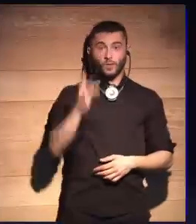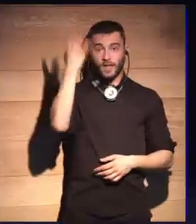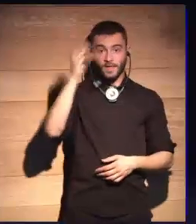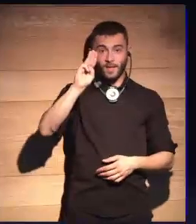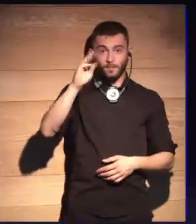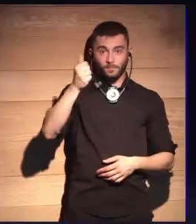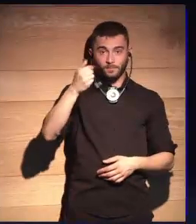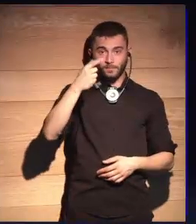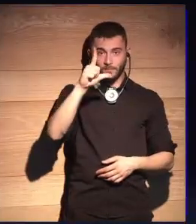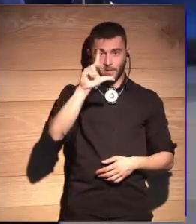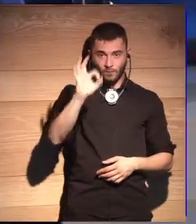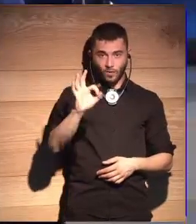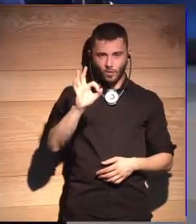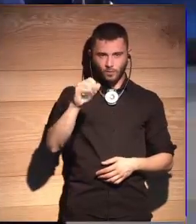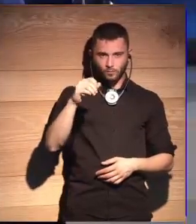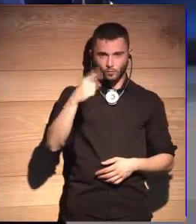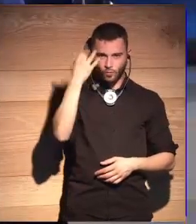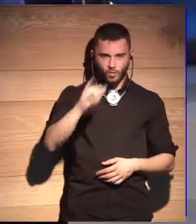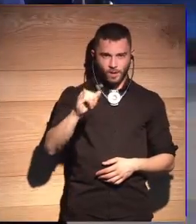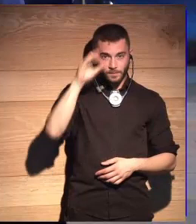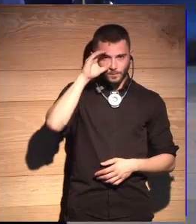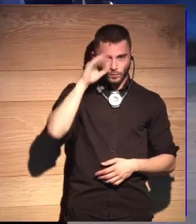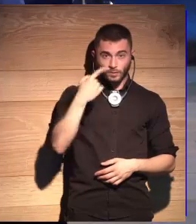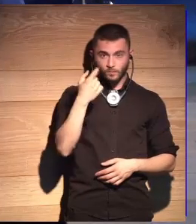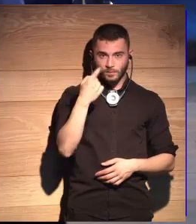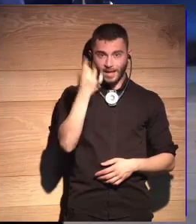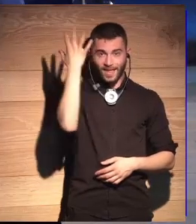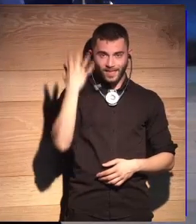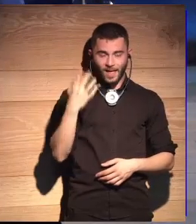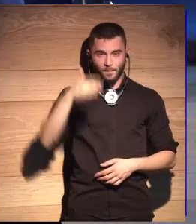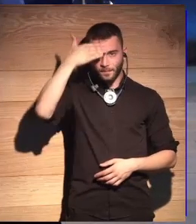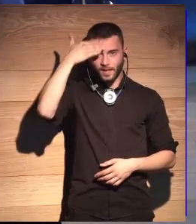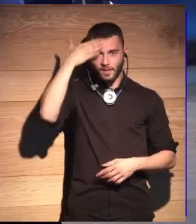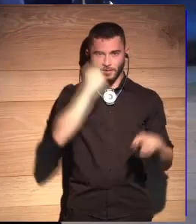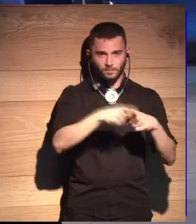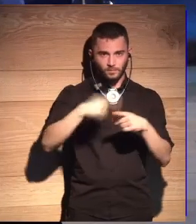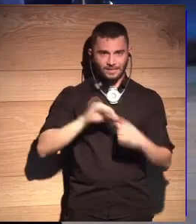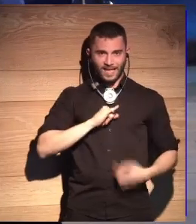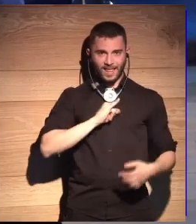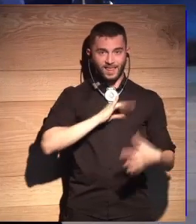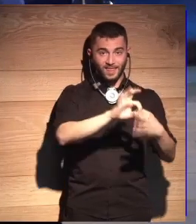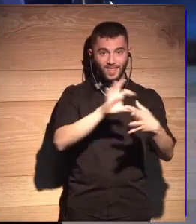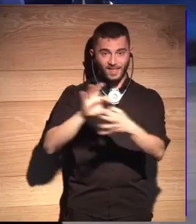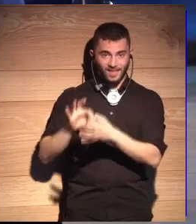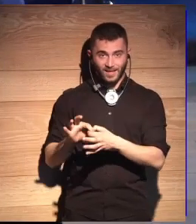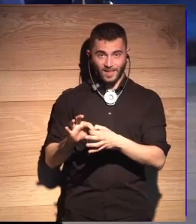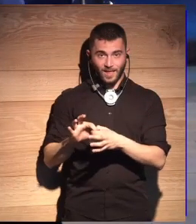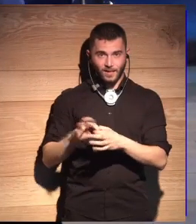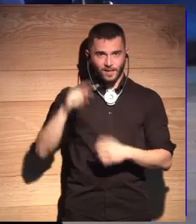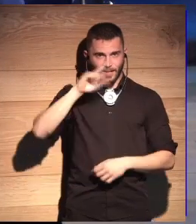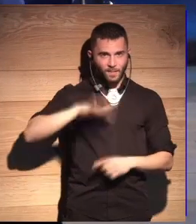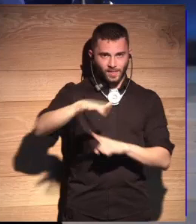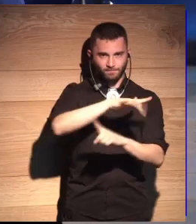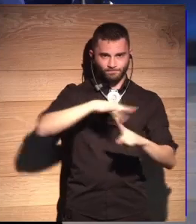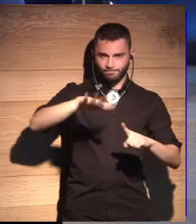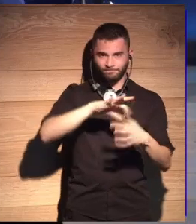that reminds me of an idea that I heard Pablo say once, which is one of the main elements of identity, which seems